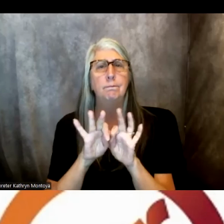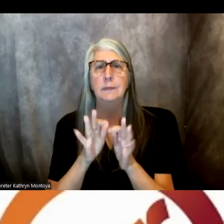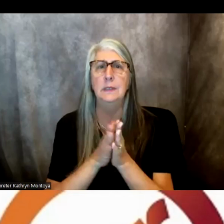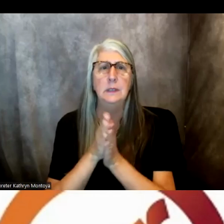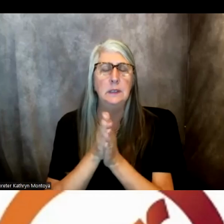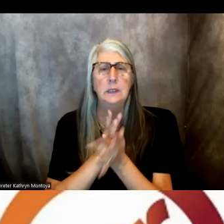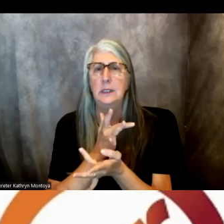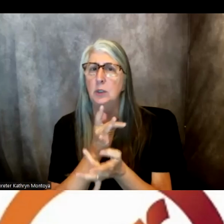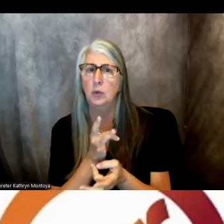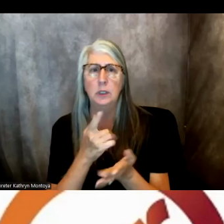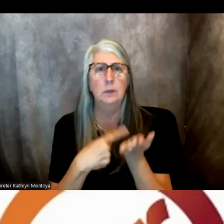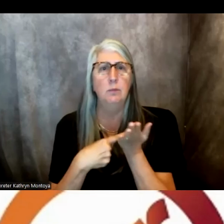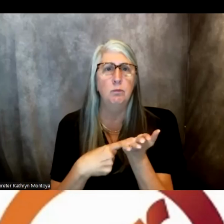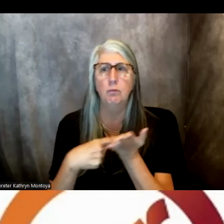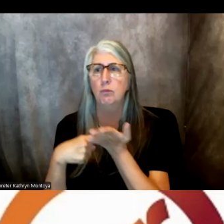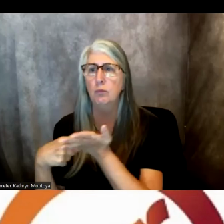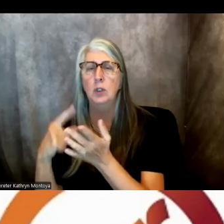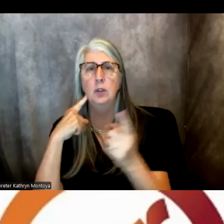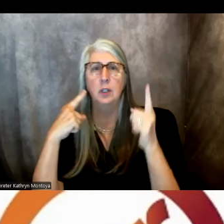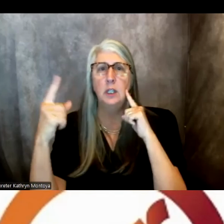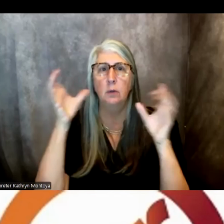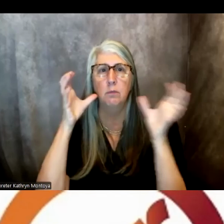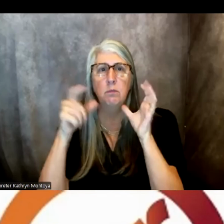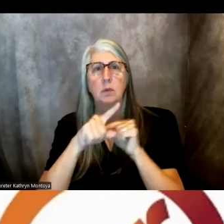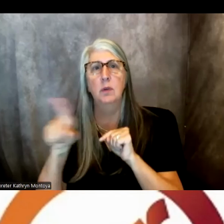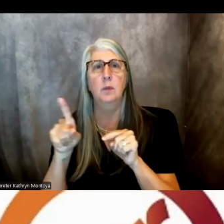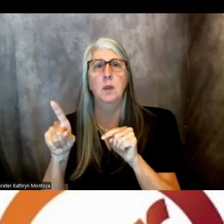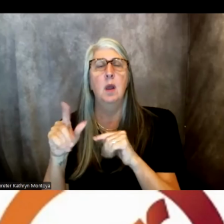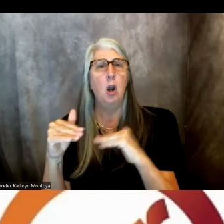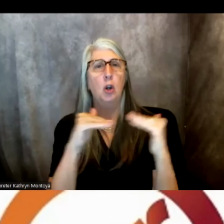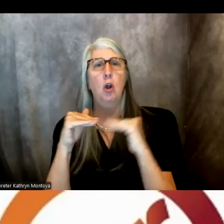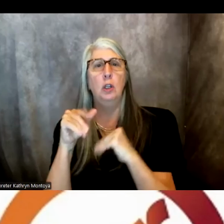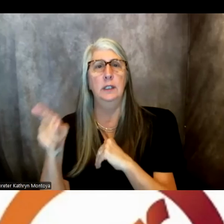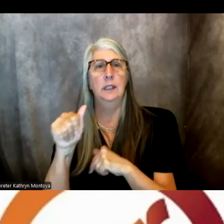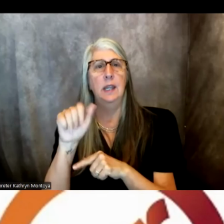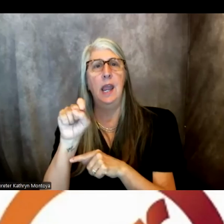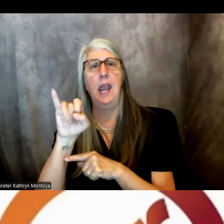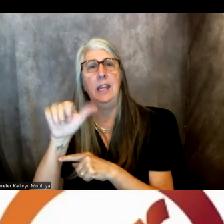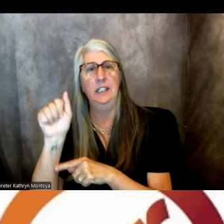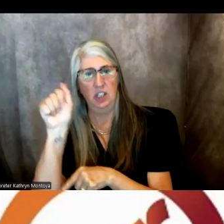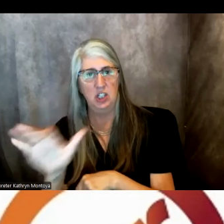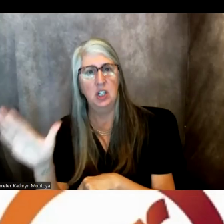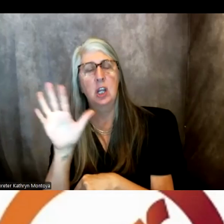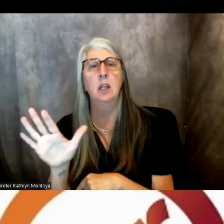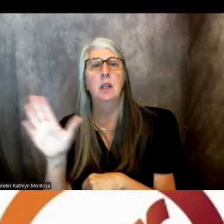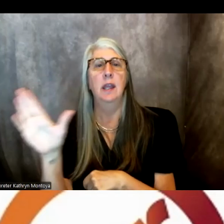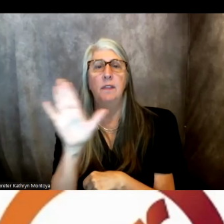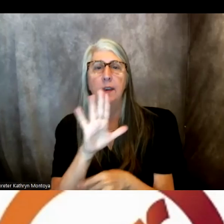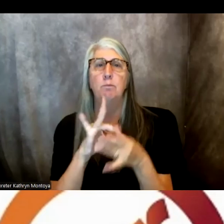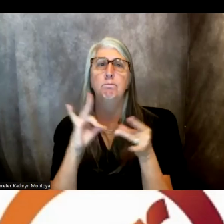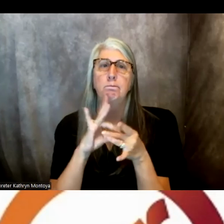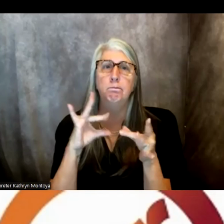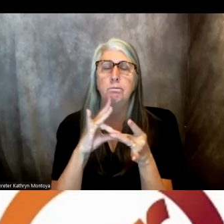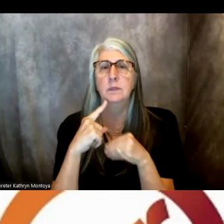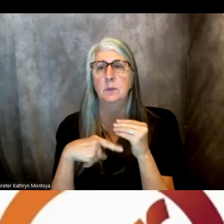in Asia about some of the challenges that they face in terms of providing crisis care. So that was